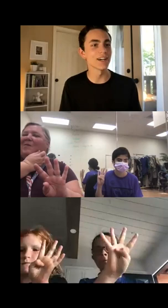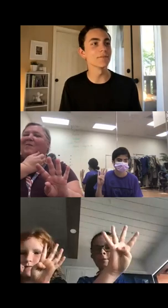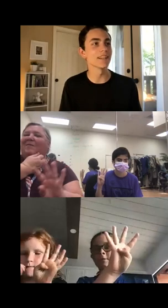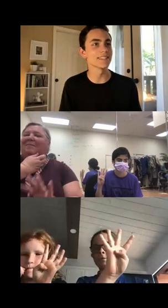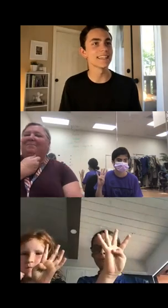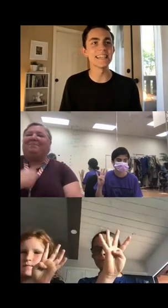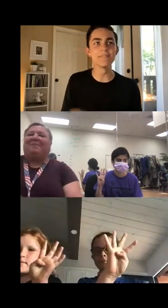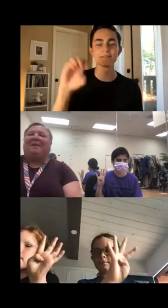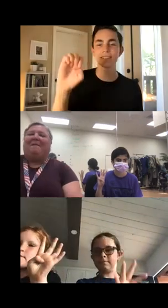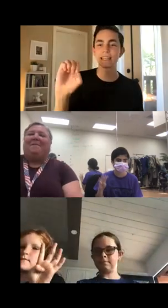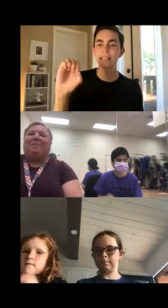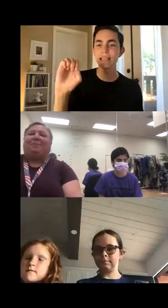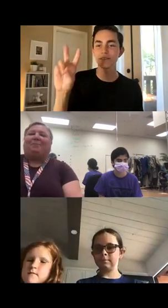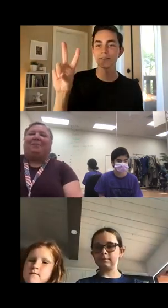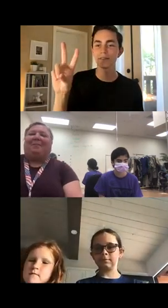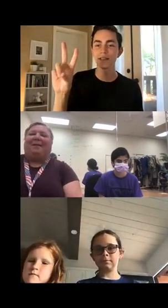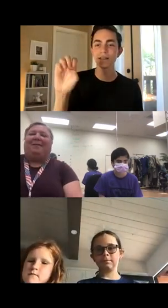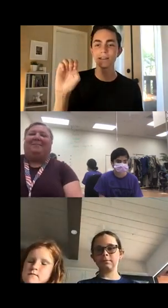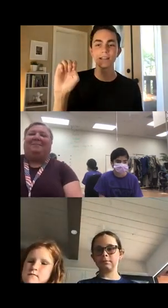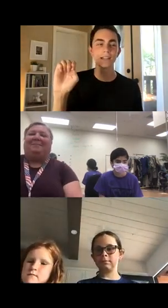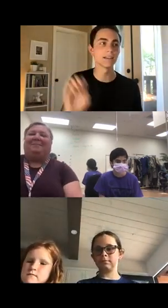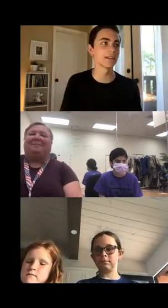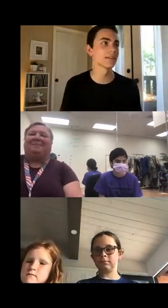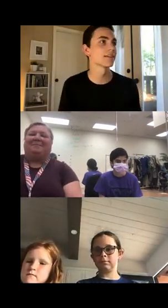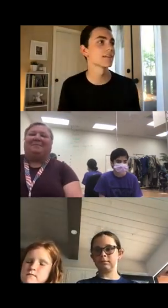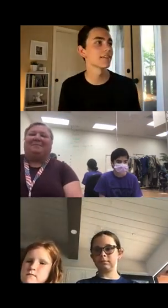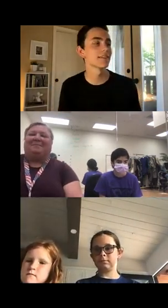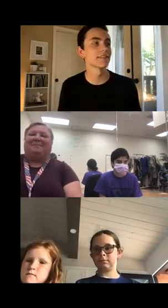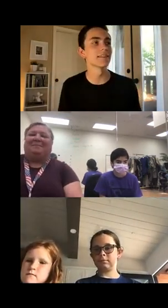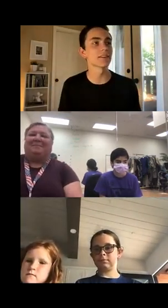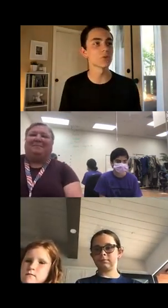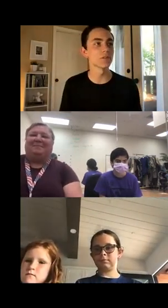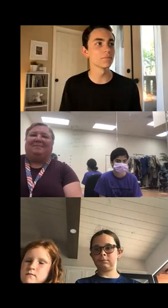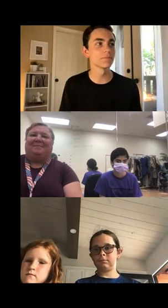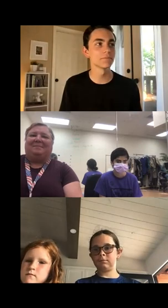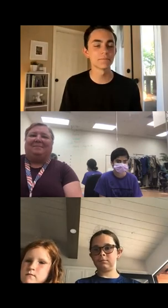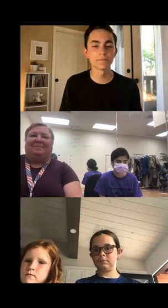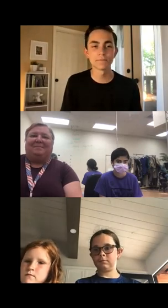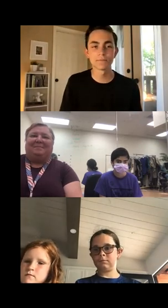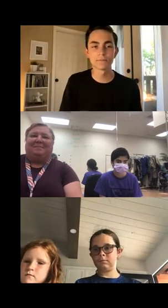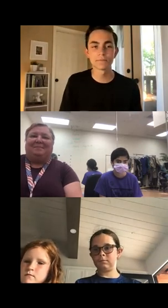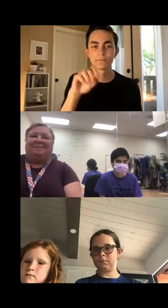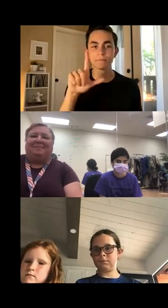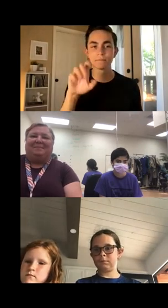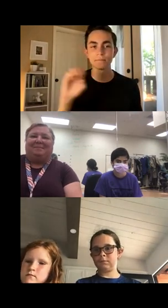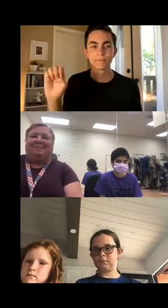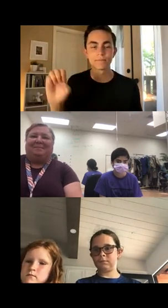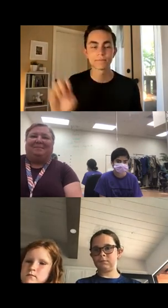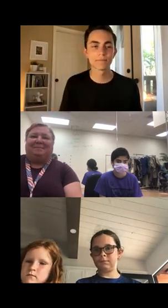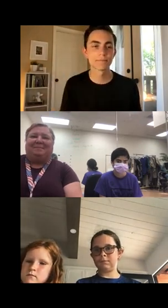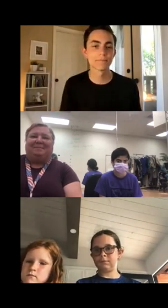Nice job. That's Eve. E-V-E. Next one.